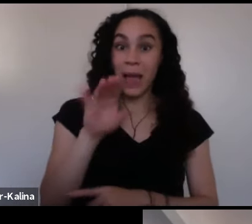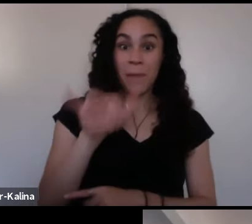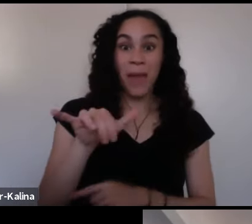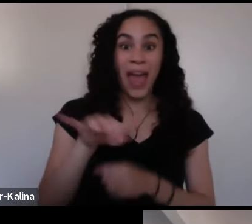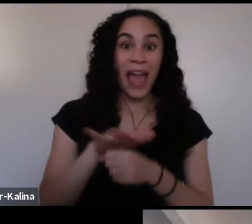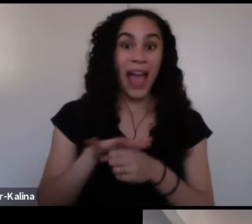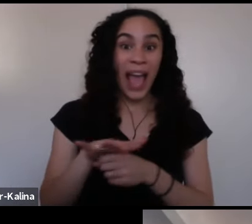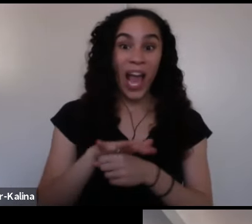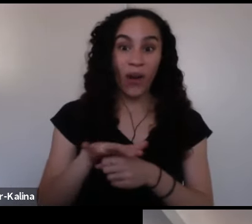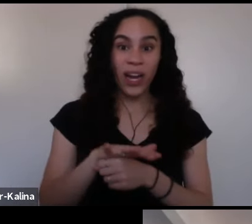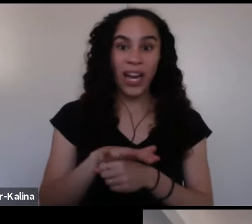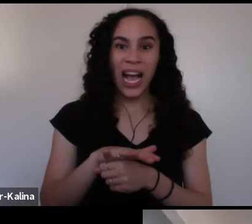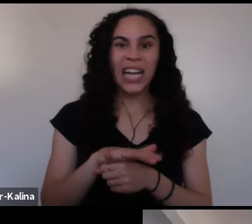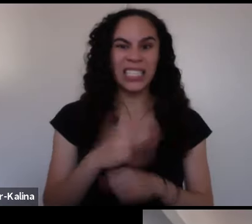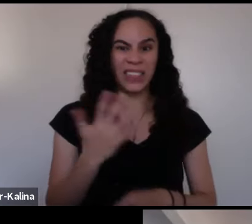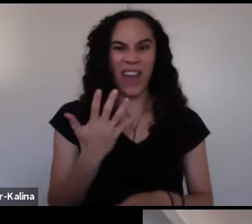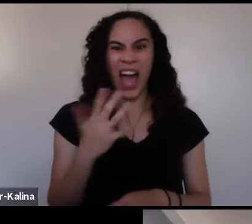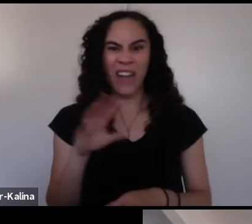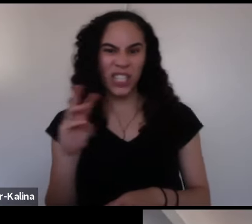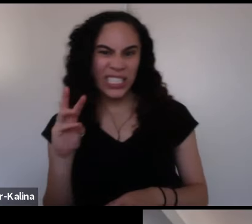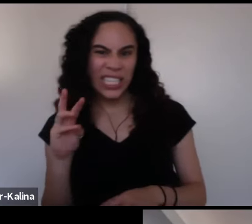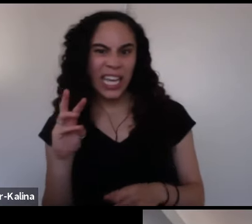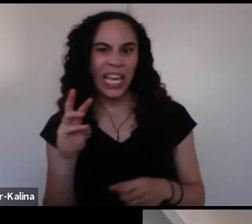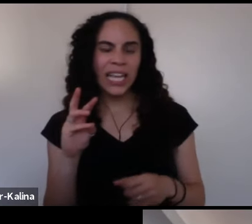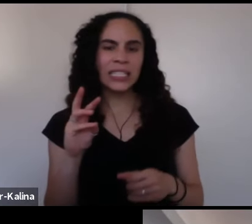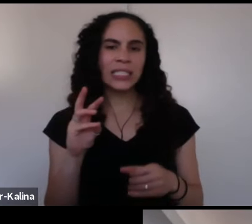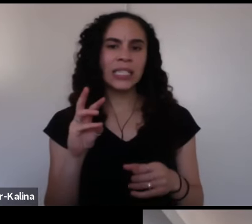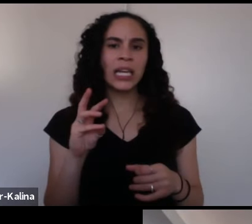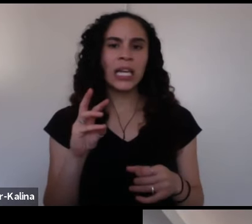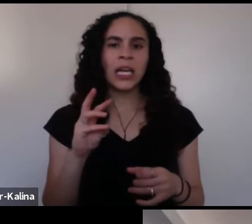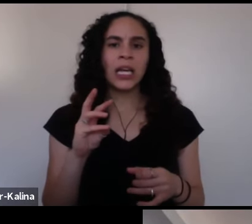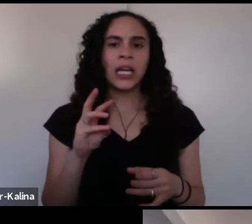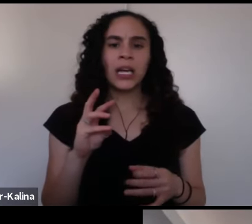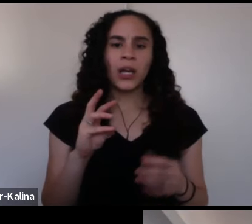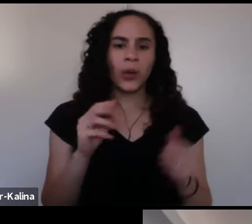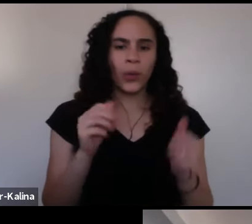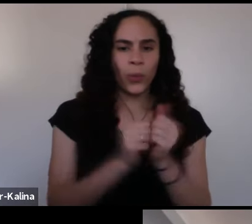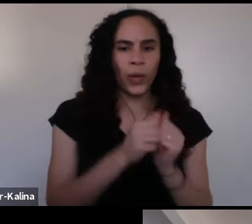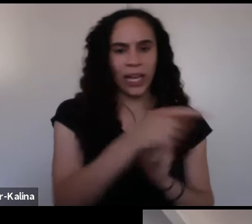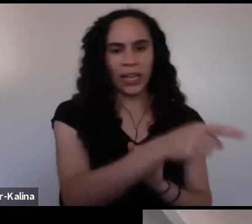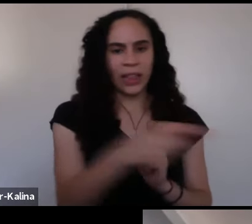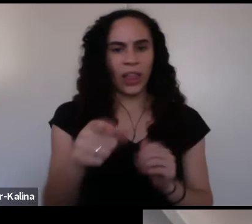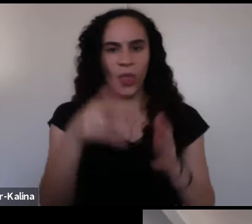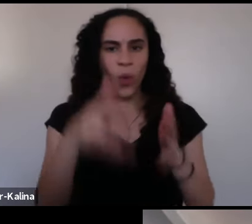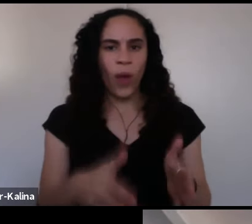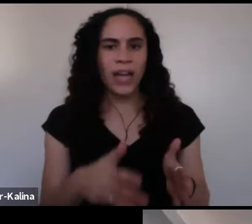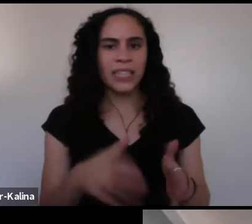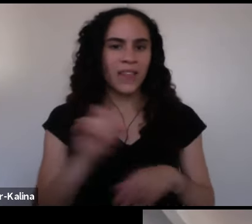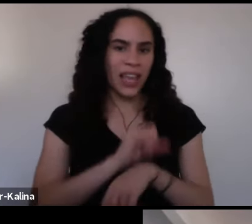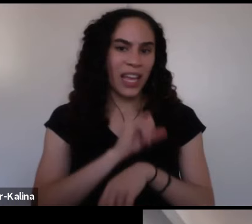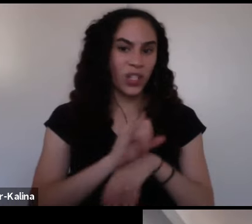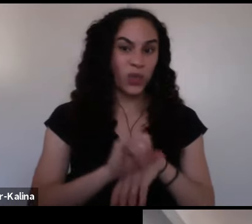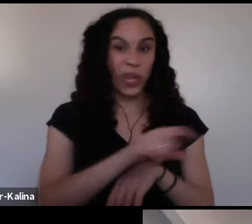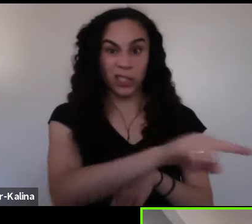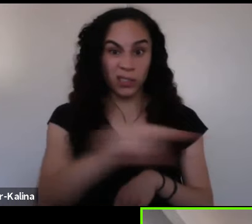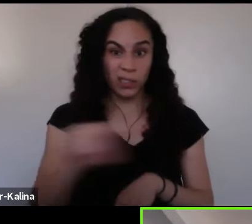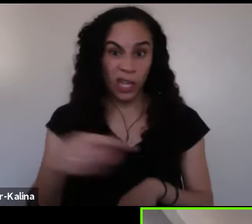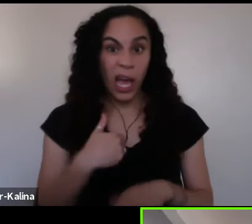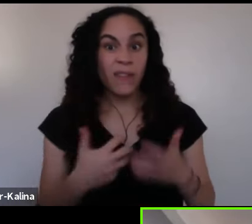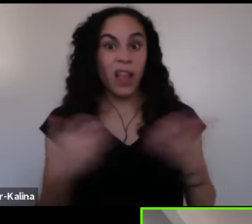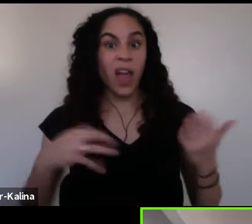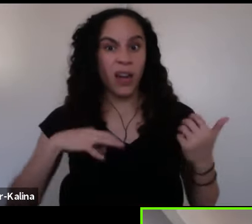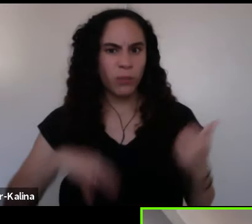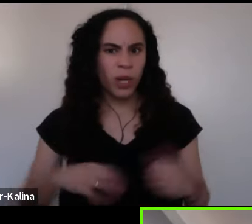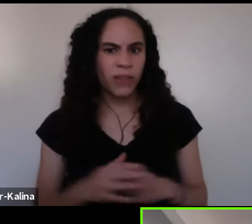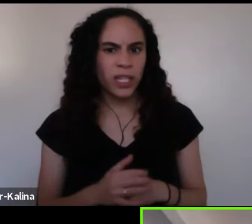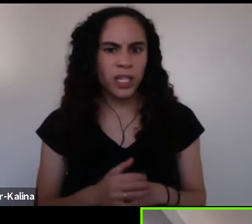against the rest of the local and rather historic industry, and the larger part of the industry has a level of privilege. What industry